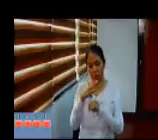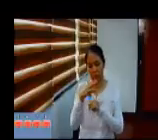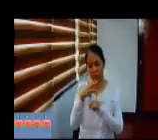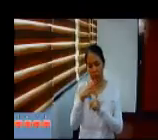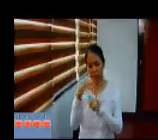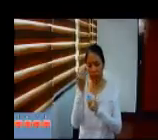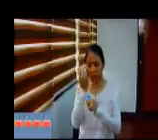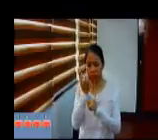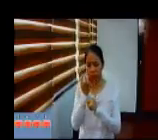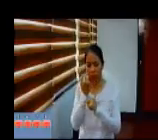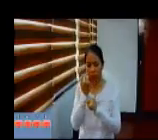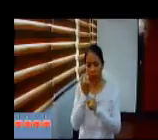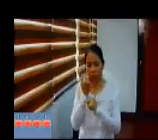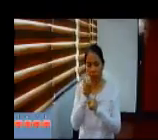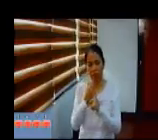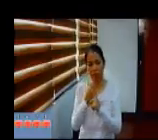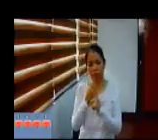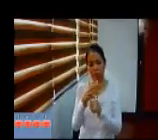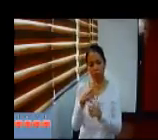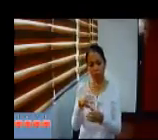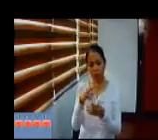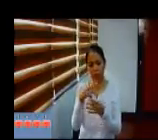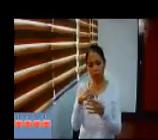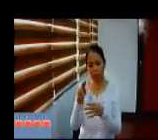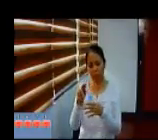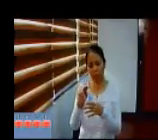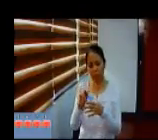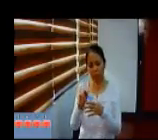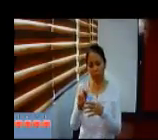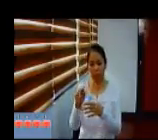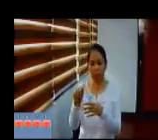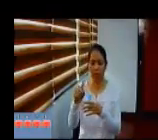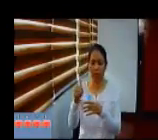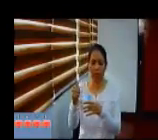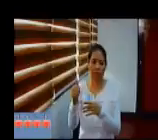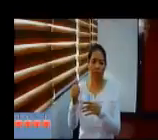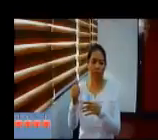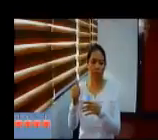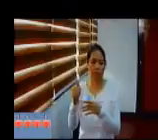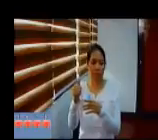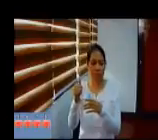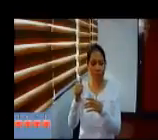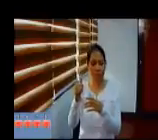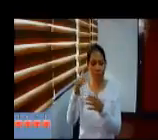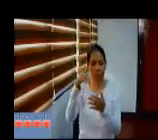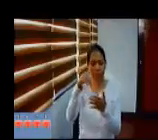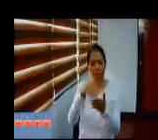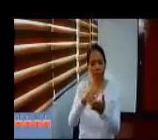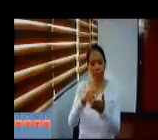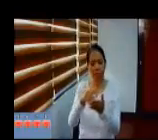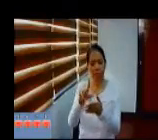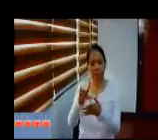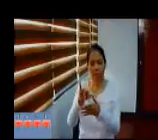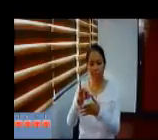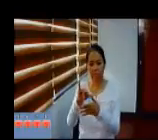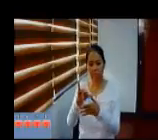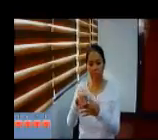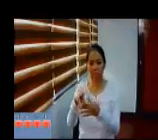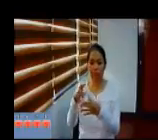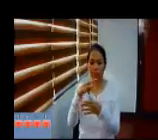rice needs something like 10,000 liters of water to generate 1 kilo of milled rice.